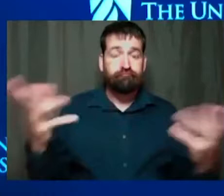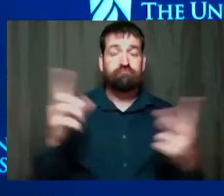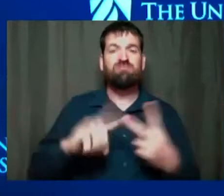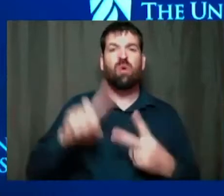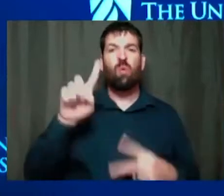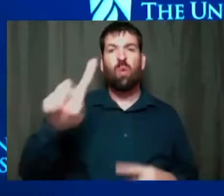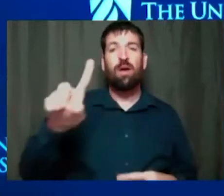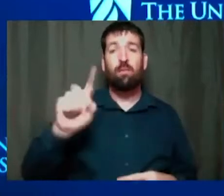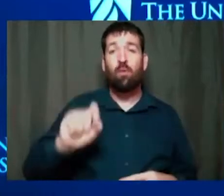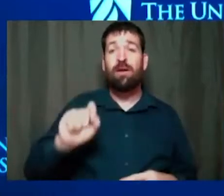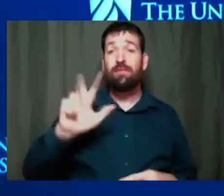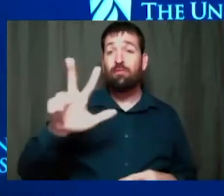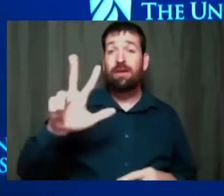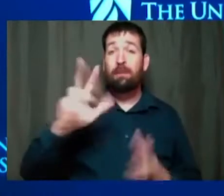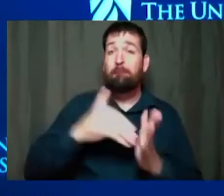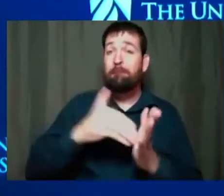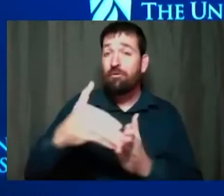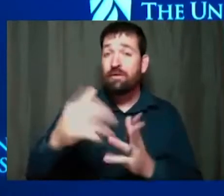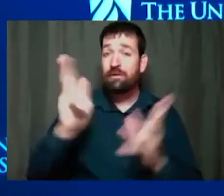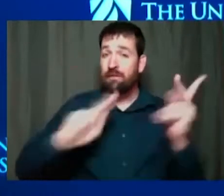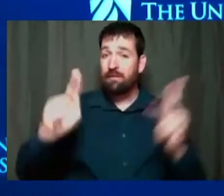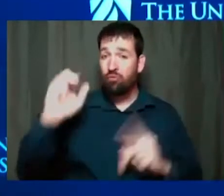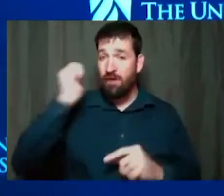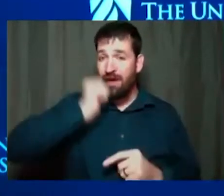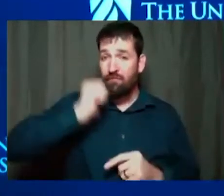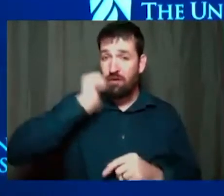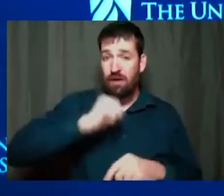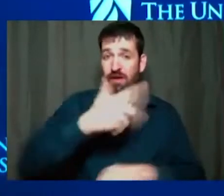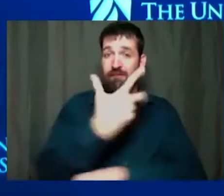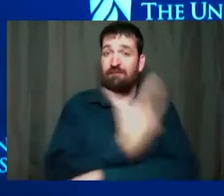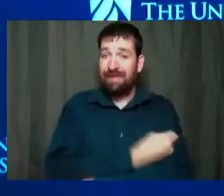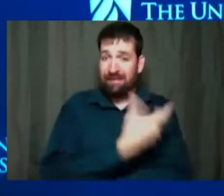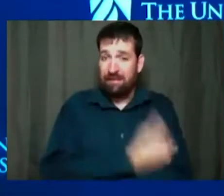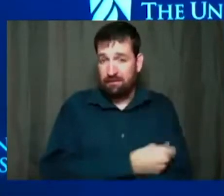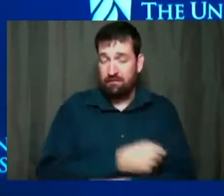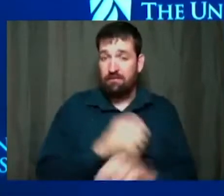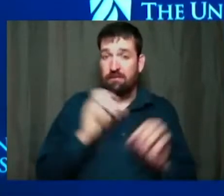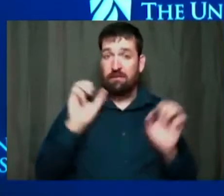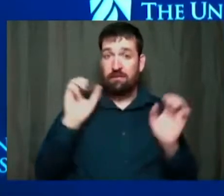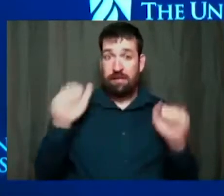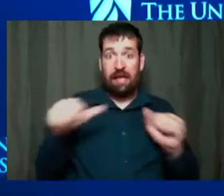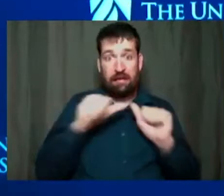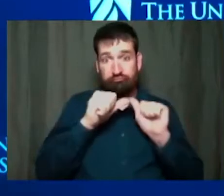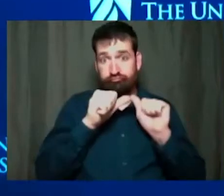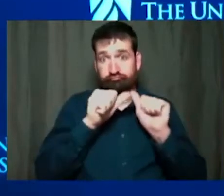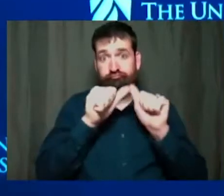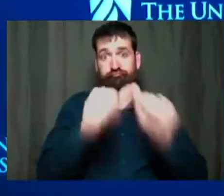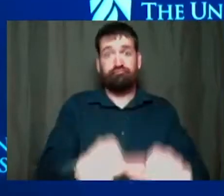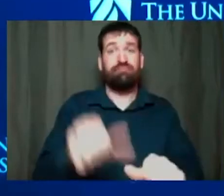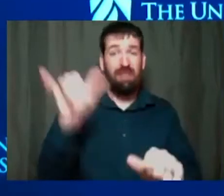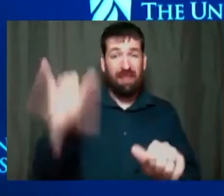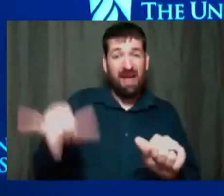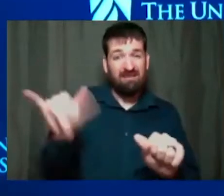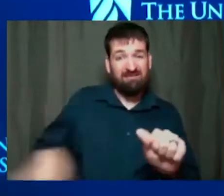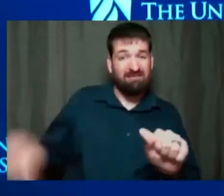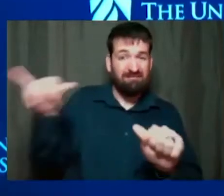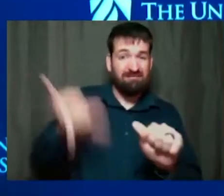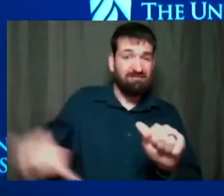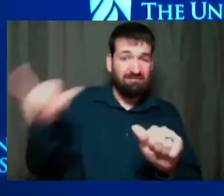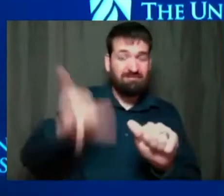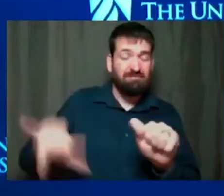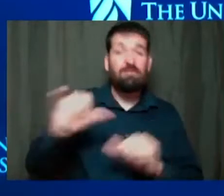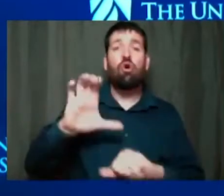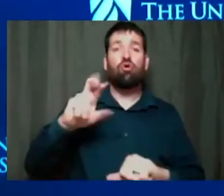getting vaccinated. That's a game changer. And if we can continue to trend like that, what we'll see is that COVID will become a much